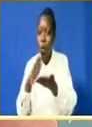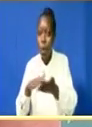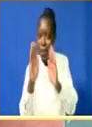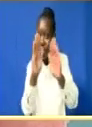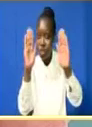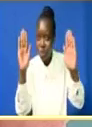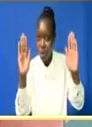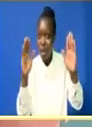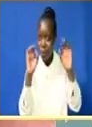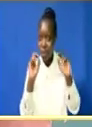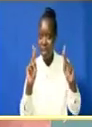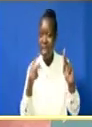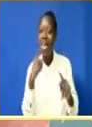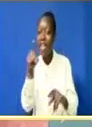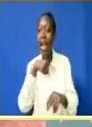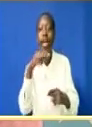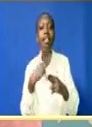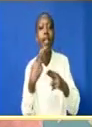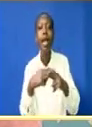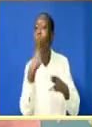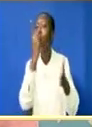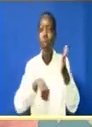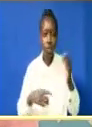and tell us what it is called.